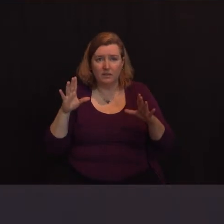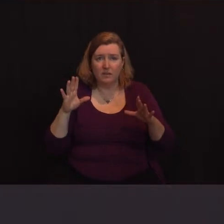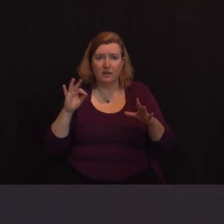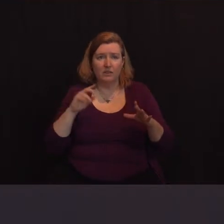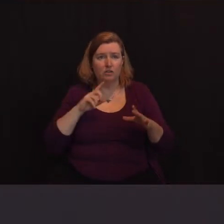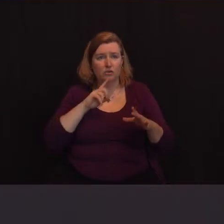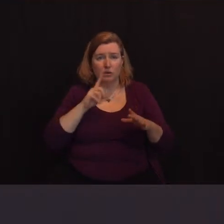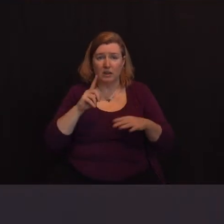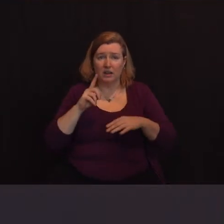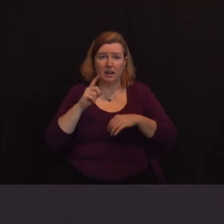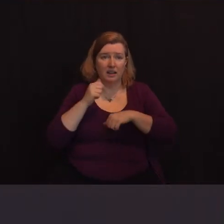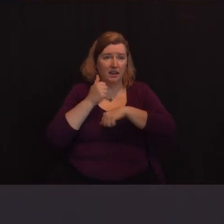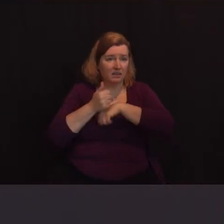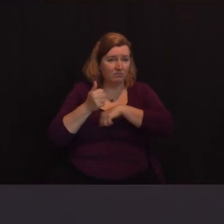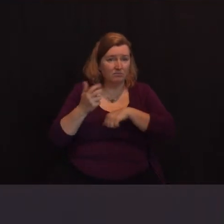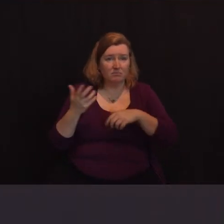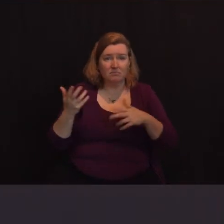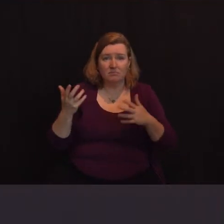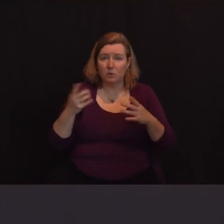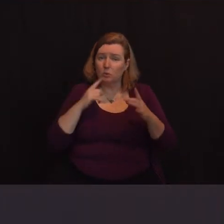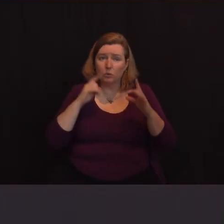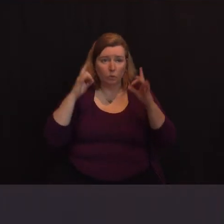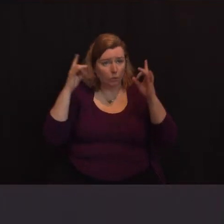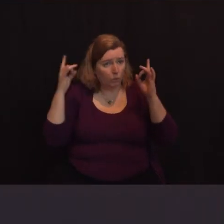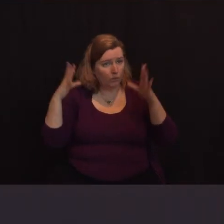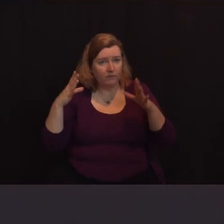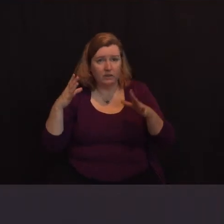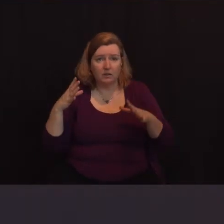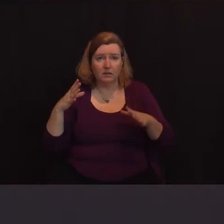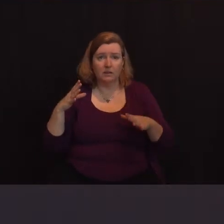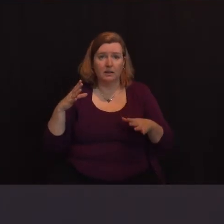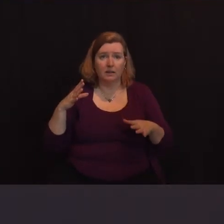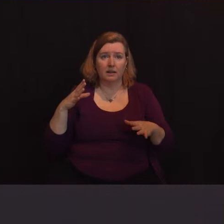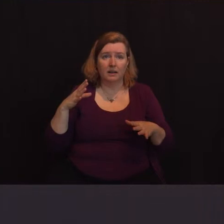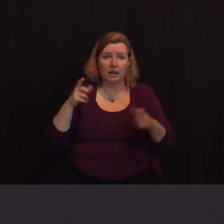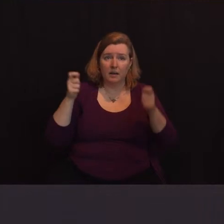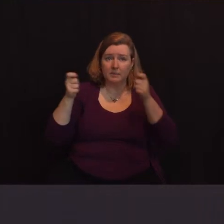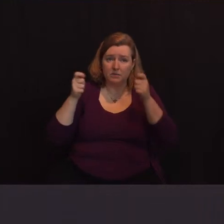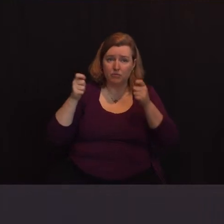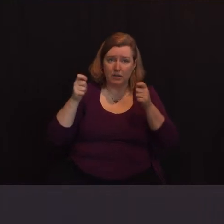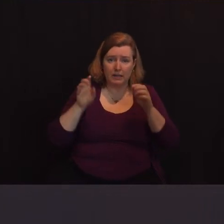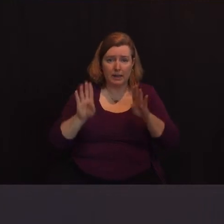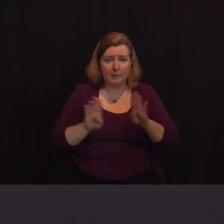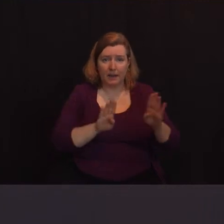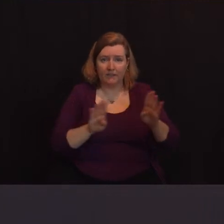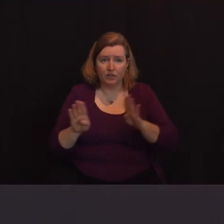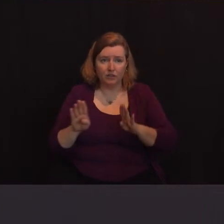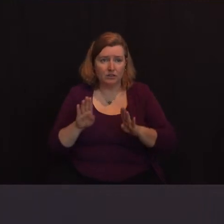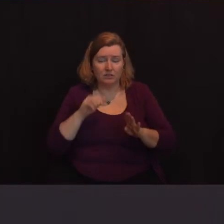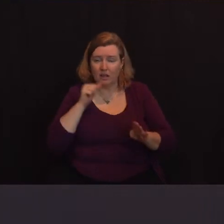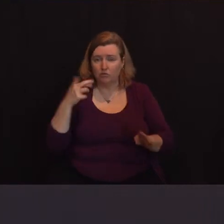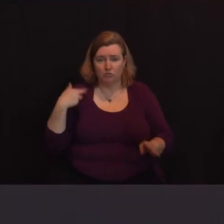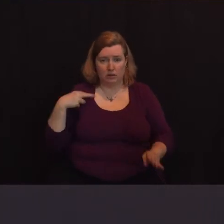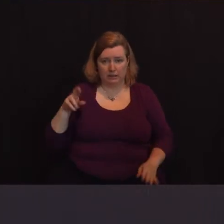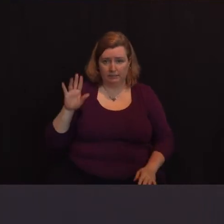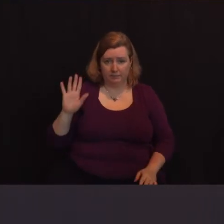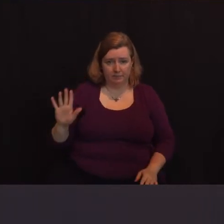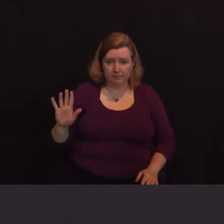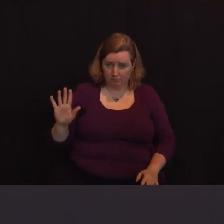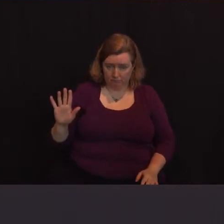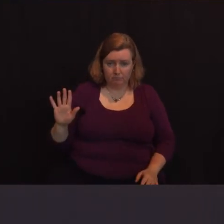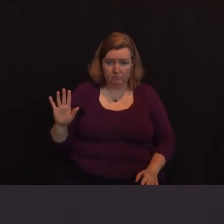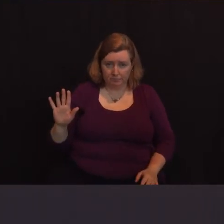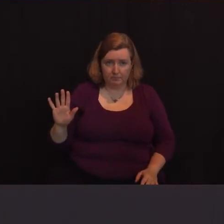are proven to be true, horrific administrative behavior of humans in a way that